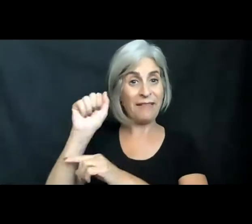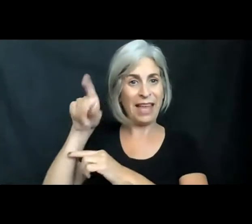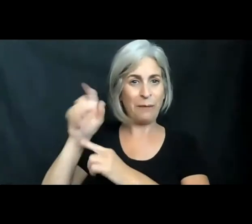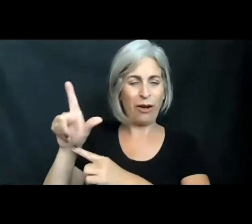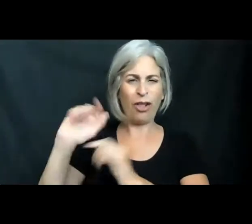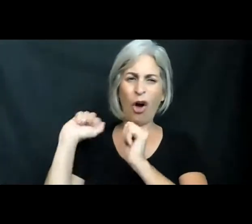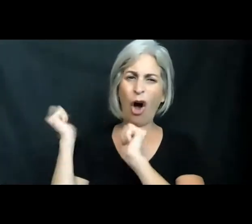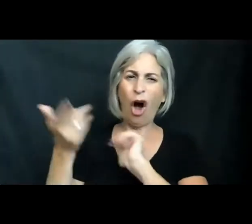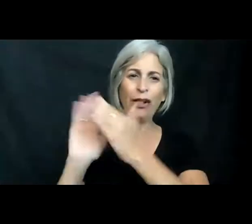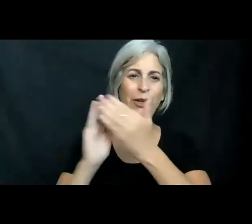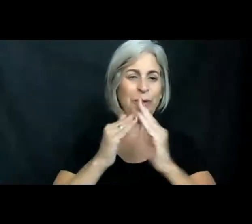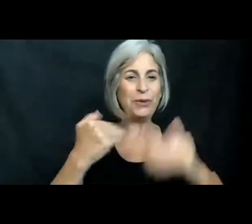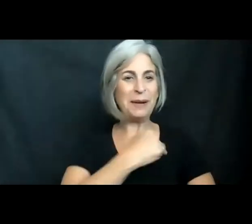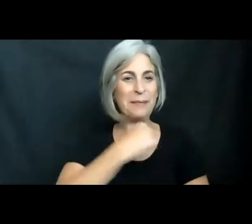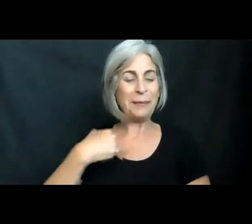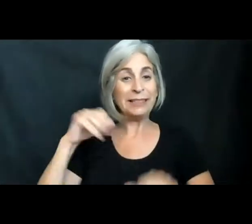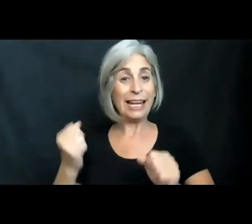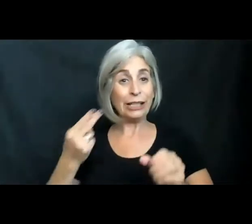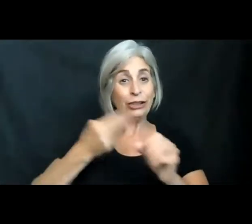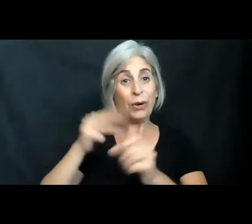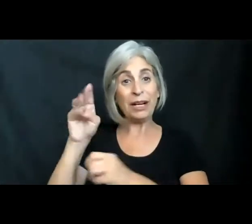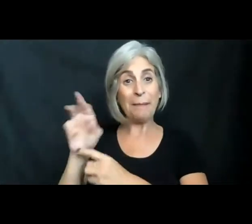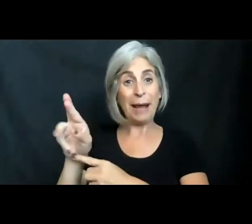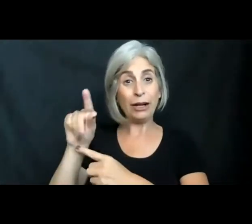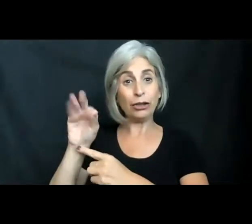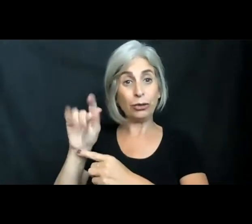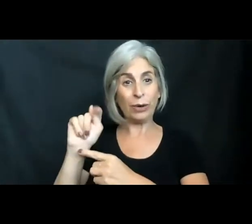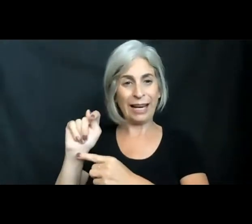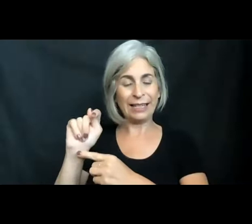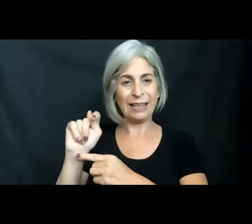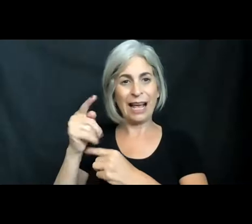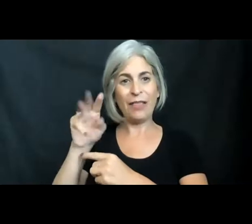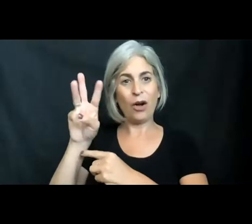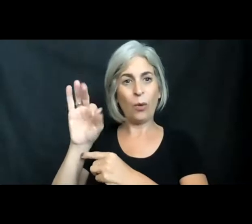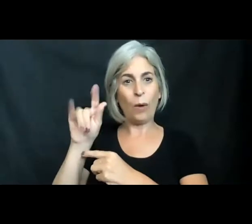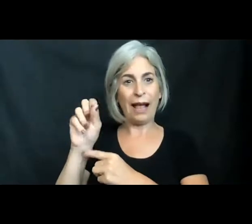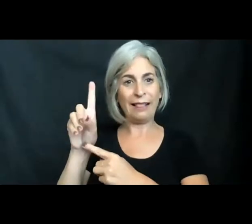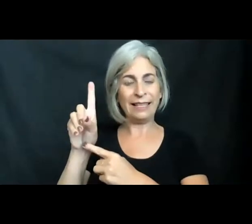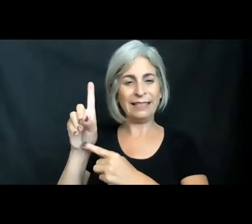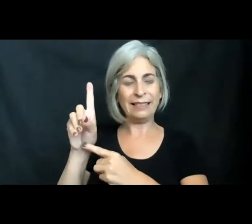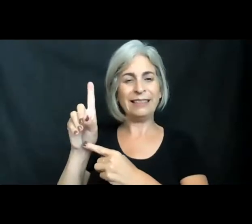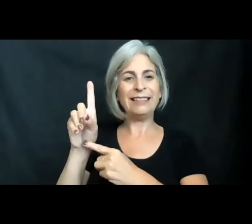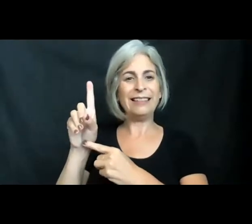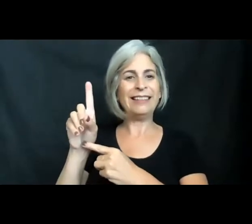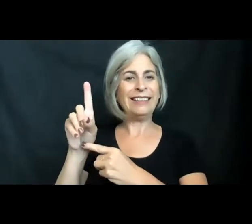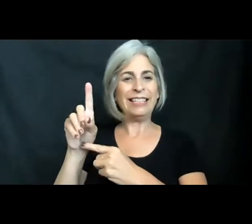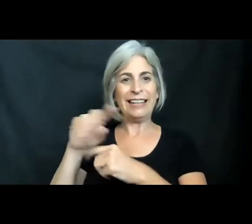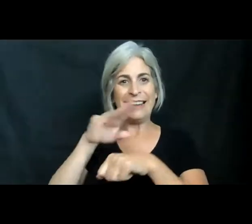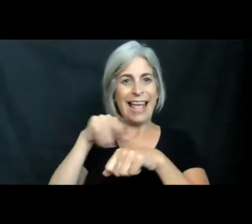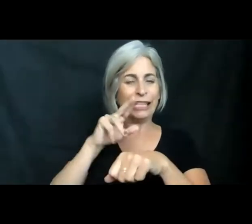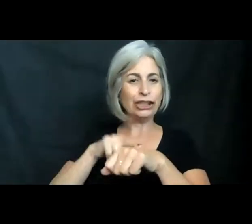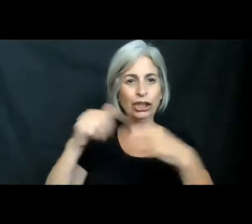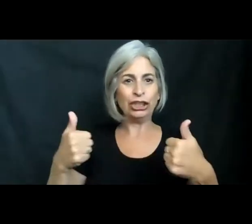community members are invited to join Mayor Grant in taking the Wyland National Mayor's Challenge for Water